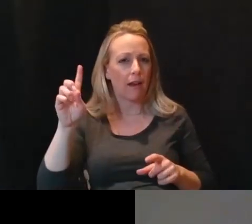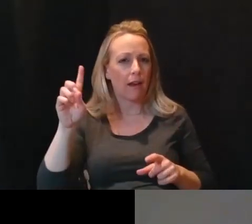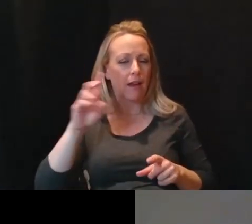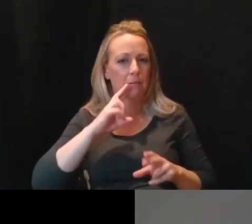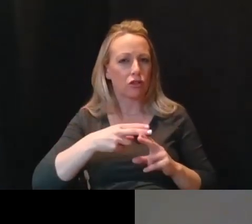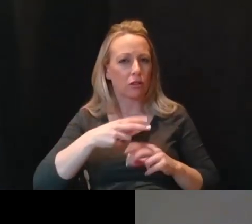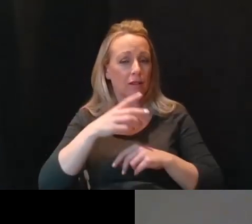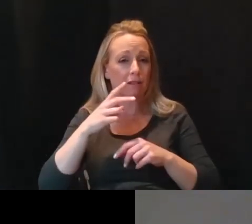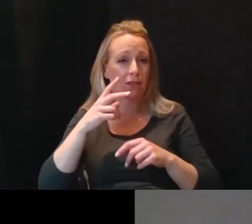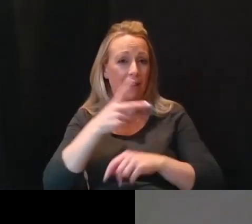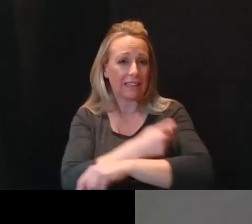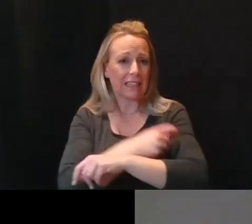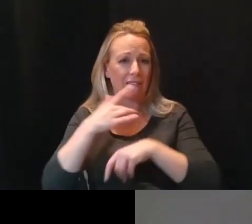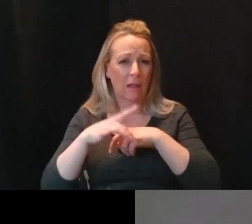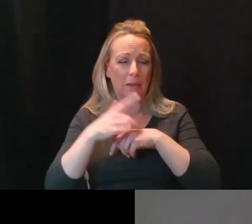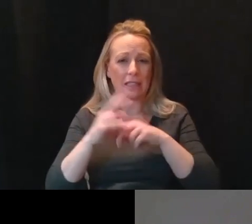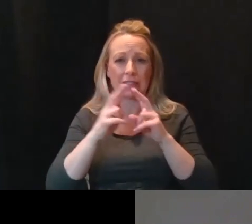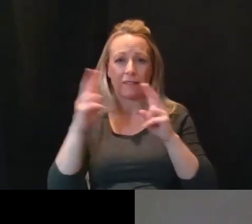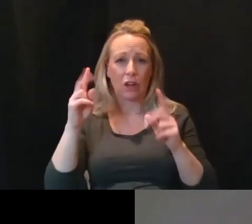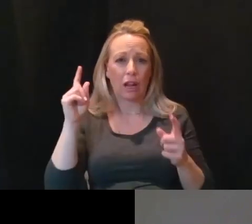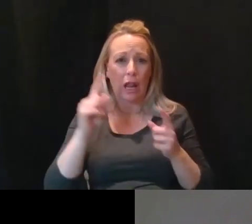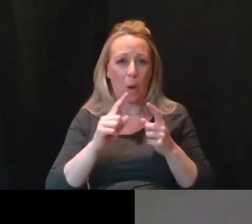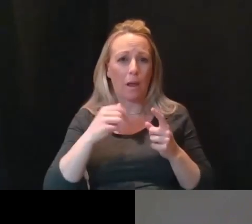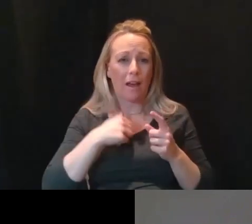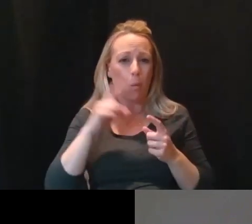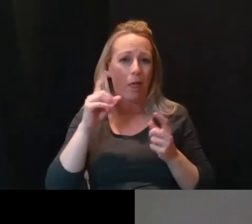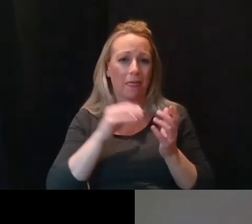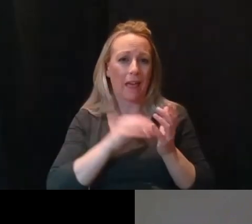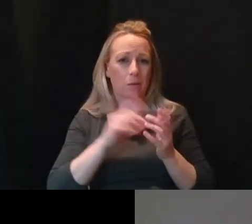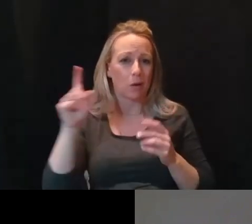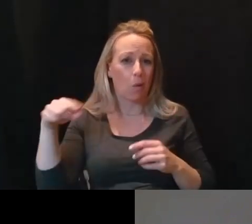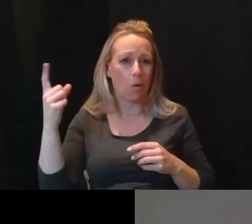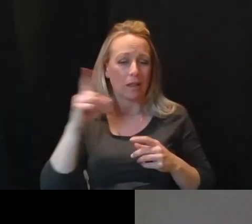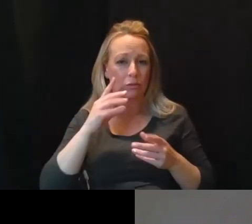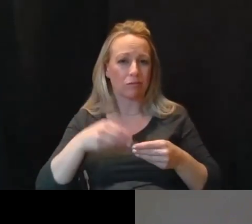availability is pretty low. I mean, we have 1,000 doses to give out today.